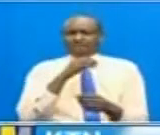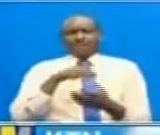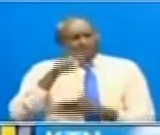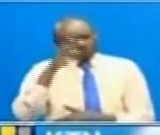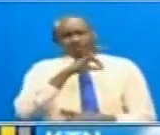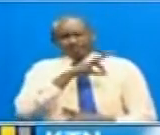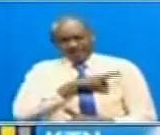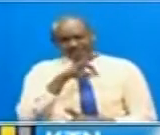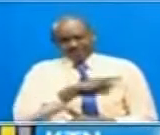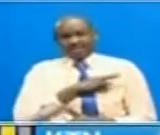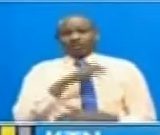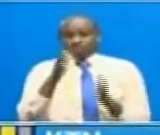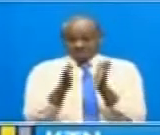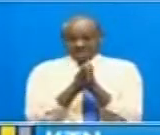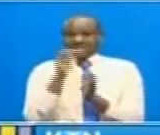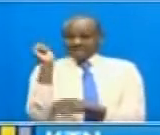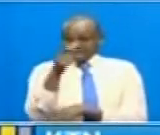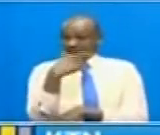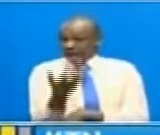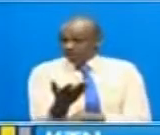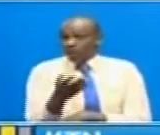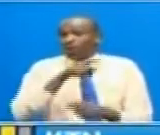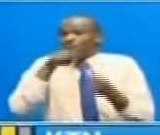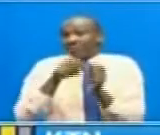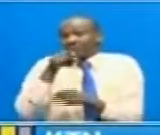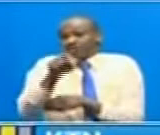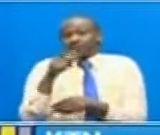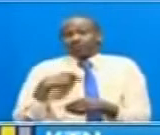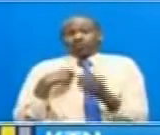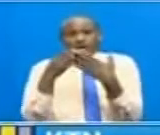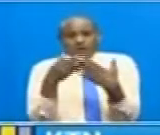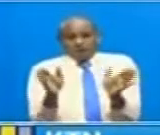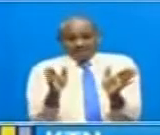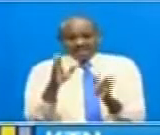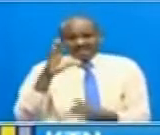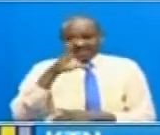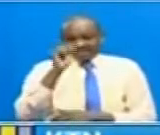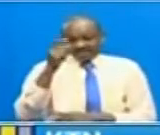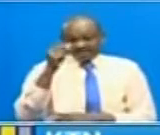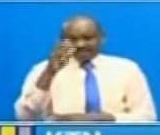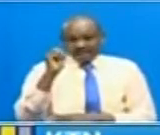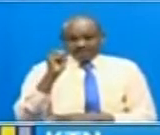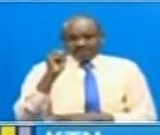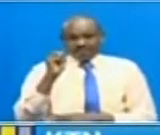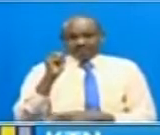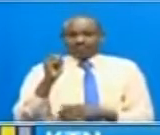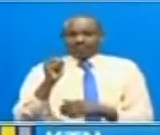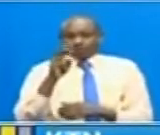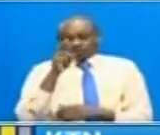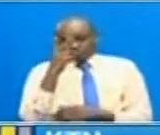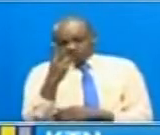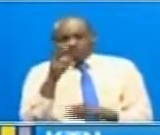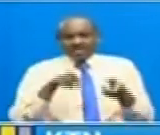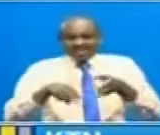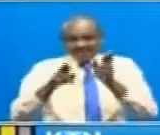most profitable investment firm in the country and when it will be opening Centum's flagship Two Rivers Mall.